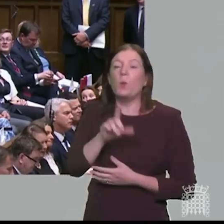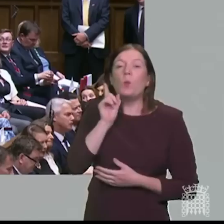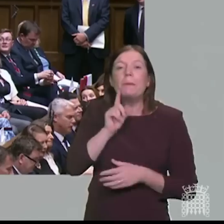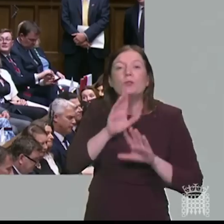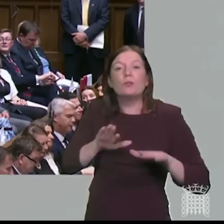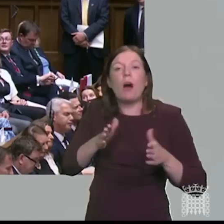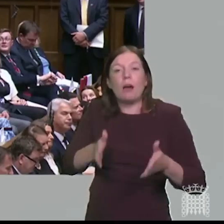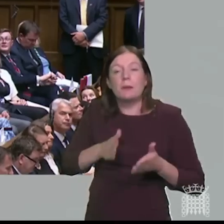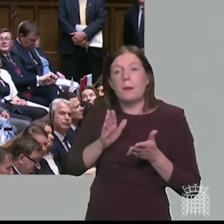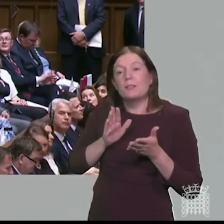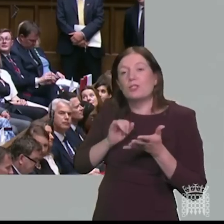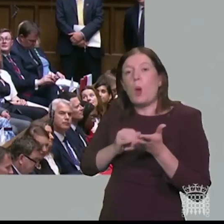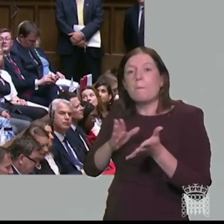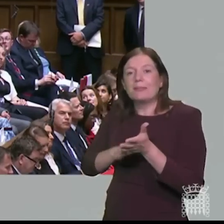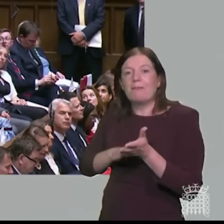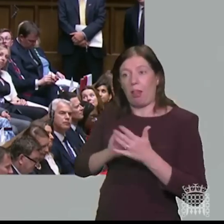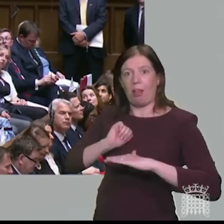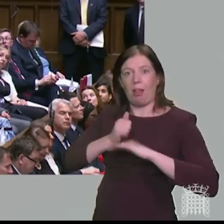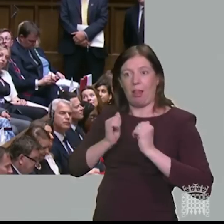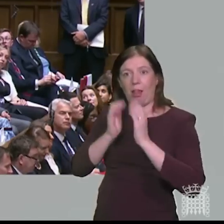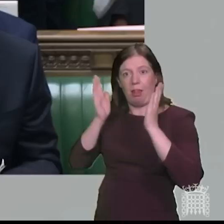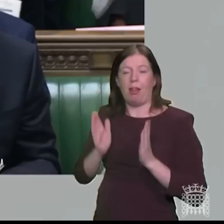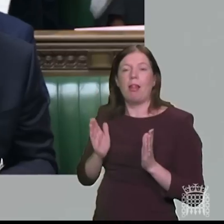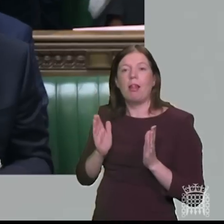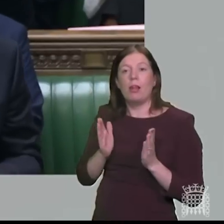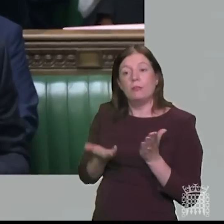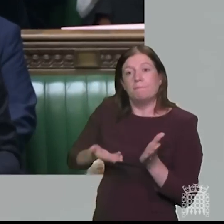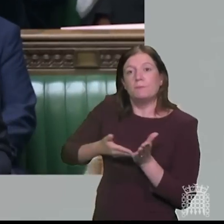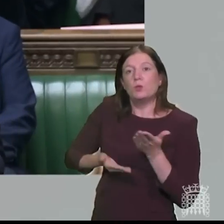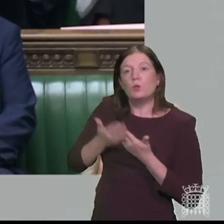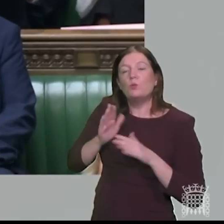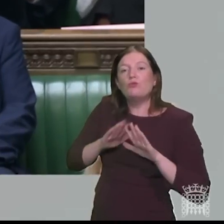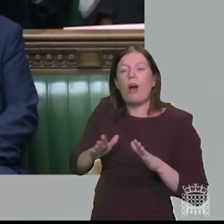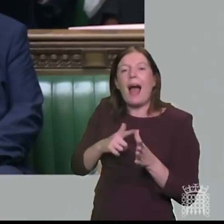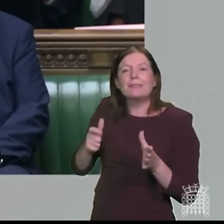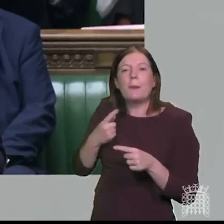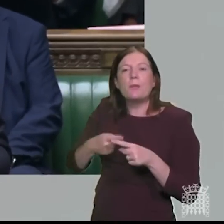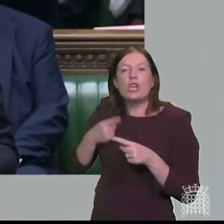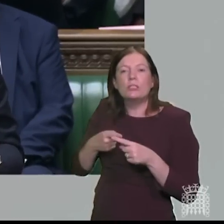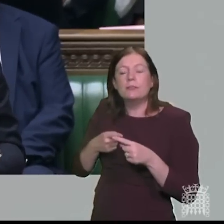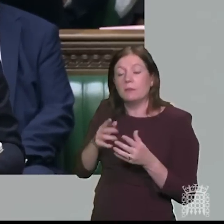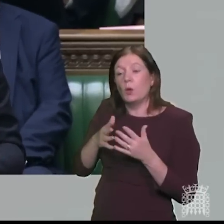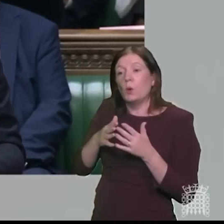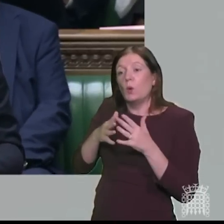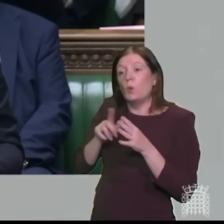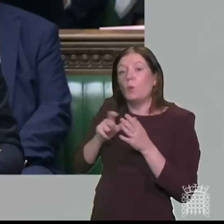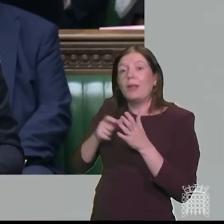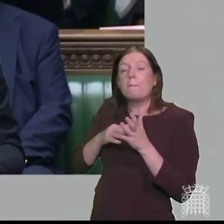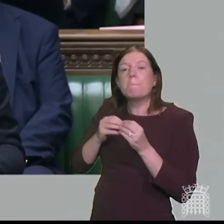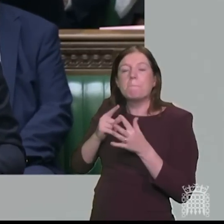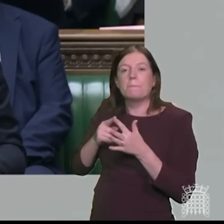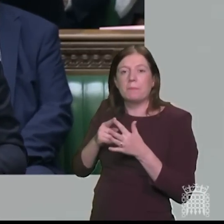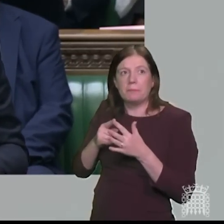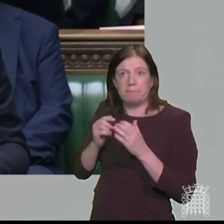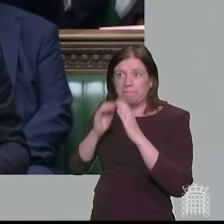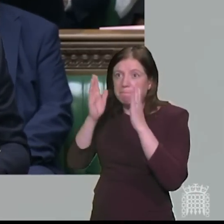children's hospital. Stoke Mandeville, who has just completed the build of a new children's A&E. But also Wickham, where infrastructure and